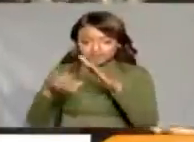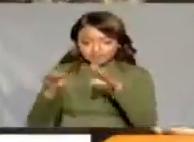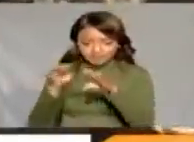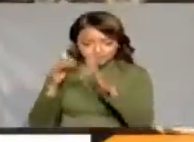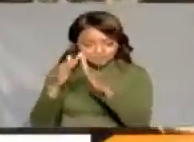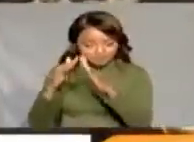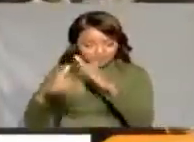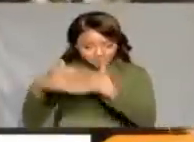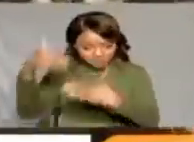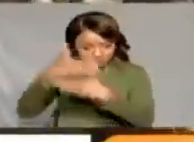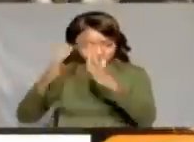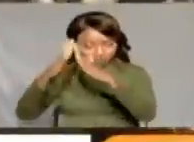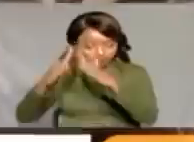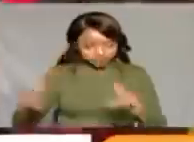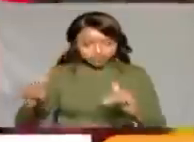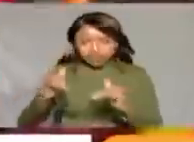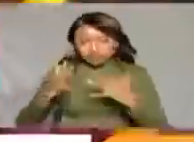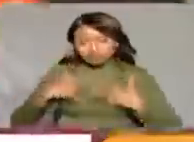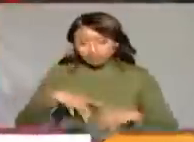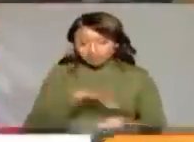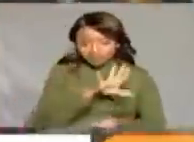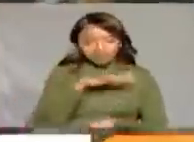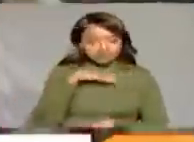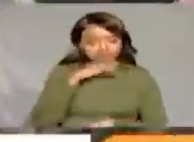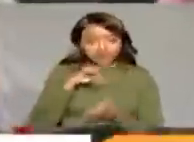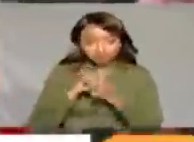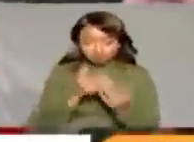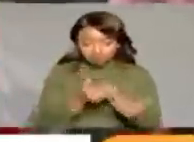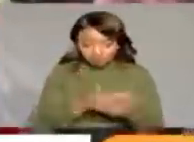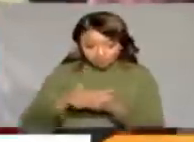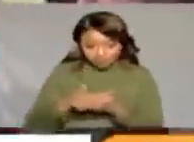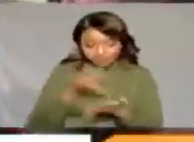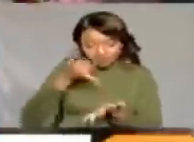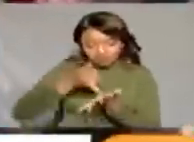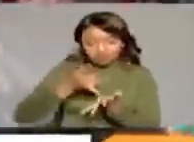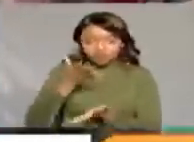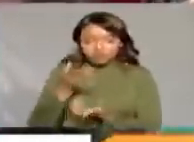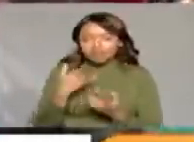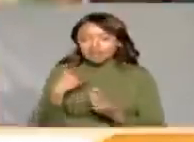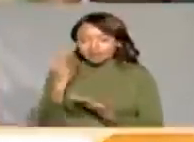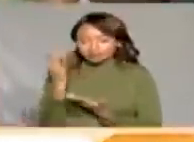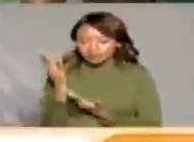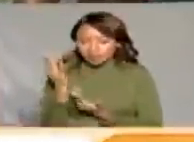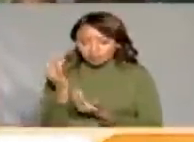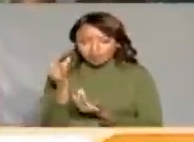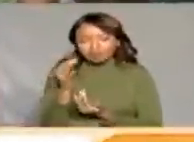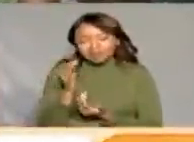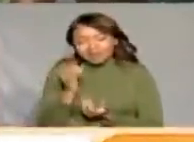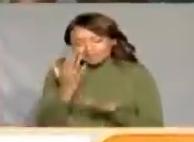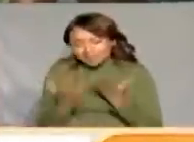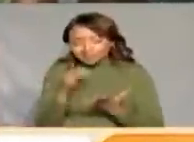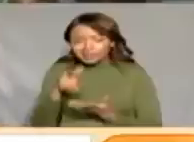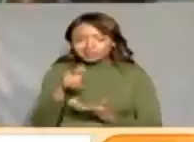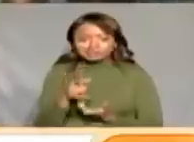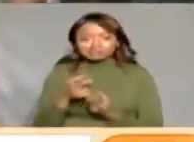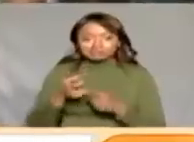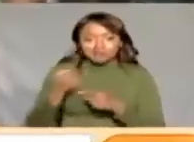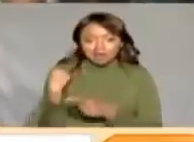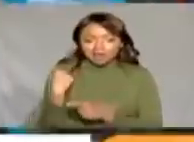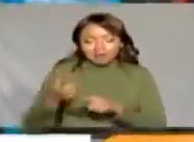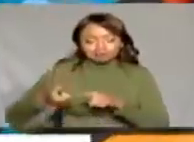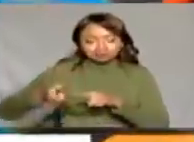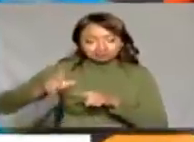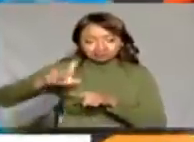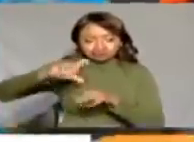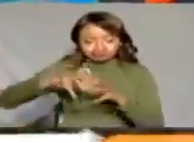far claimed the lives of five people, among them an infant. It is feared that the numbers could rise, as rescue operations expected to stretch